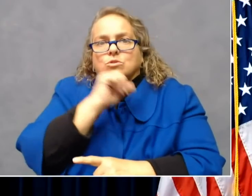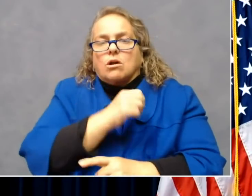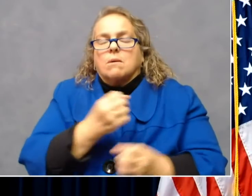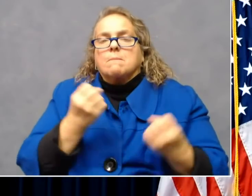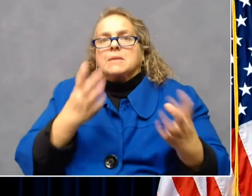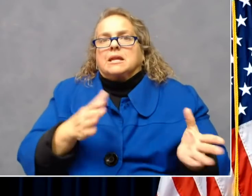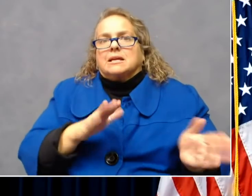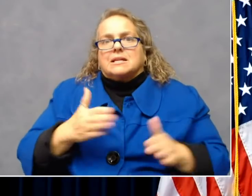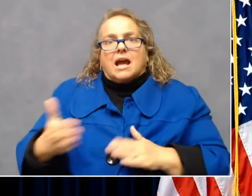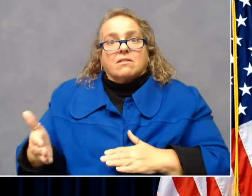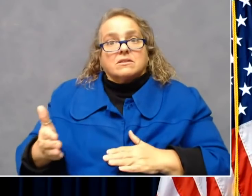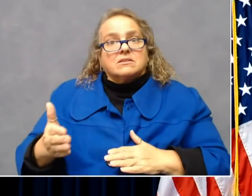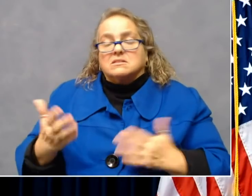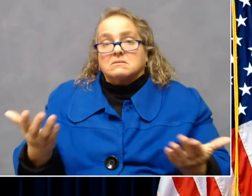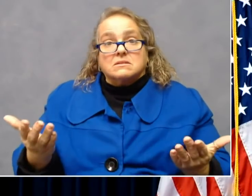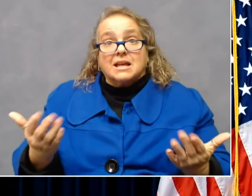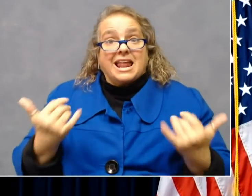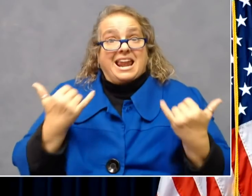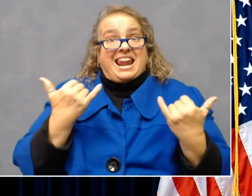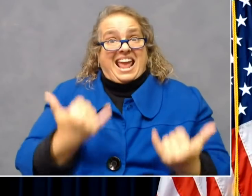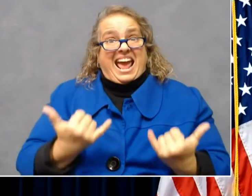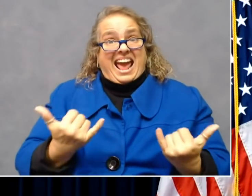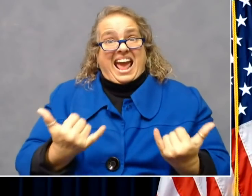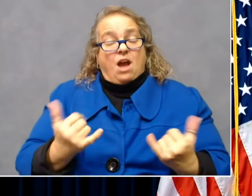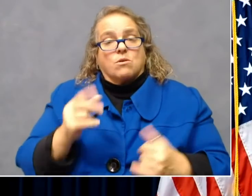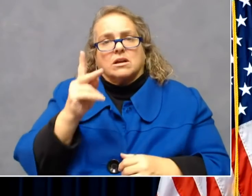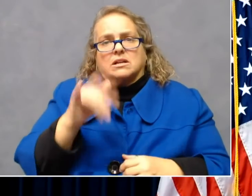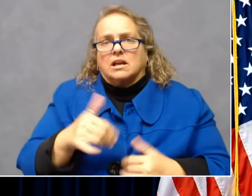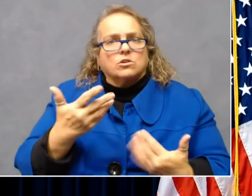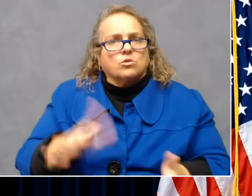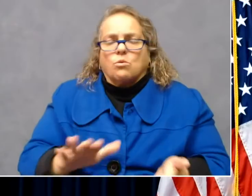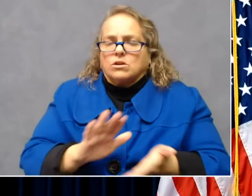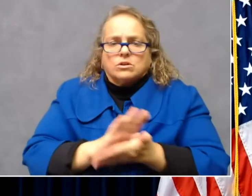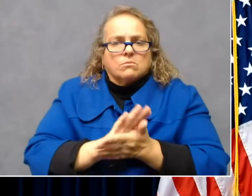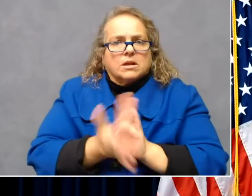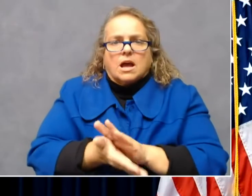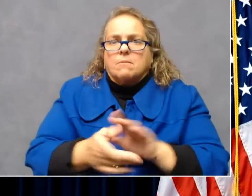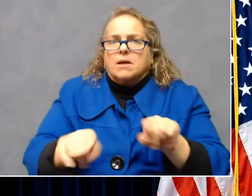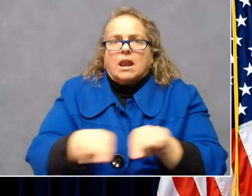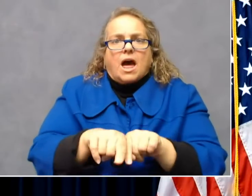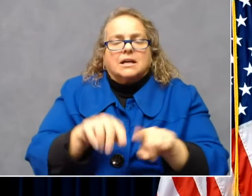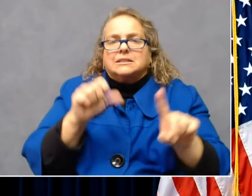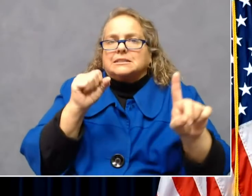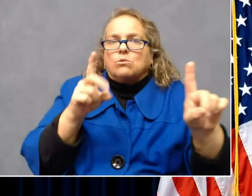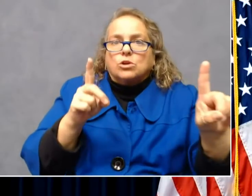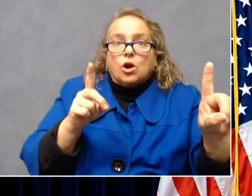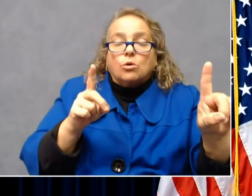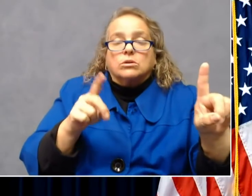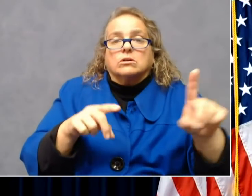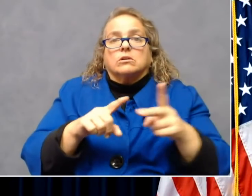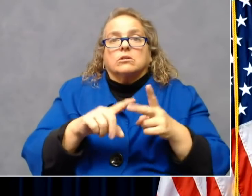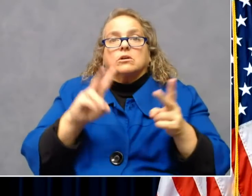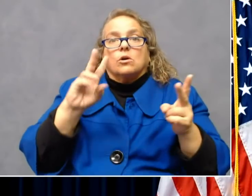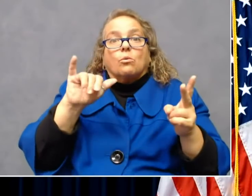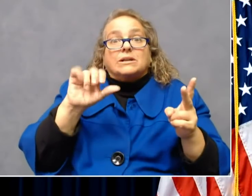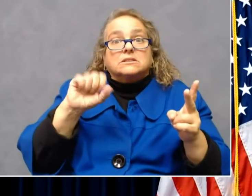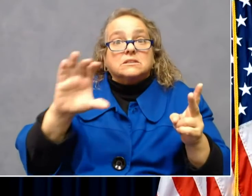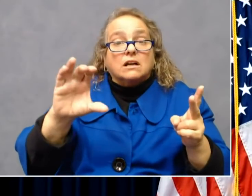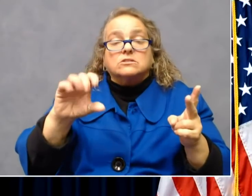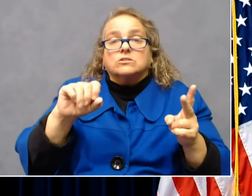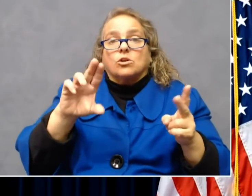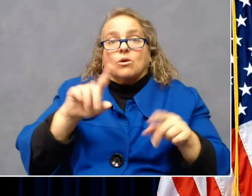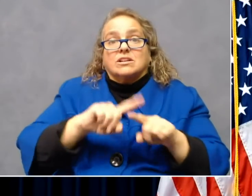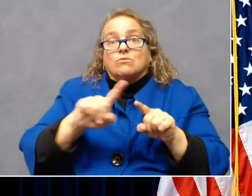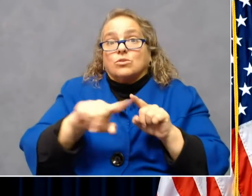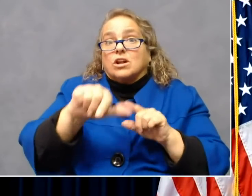job to make sure that Kentucky doesn't become what the Dakotas and Wisconsin and many other places. I know a day last